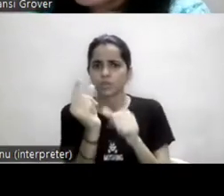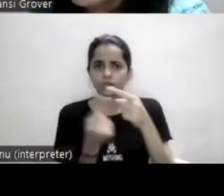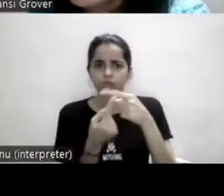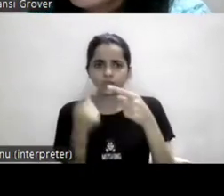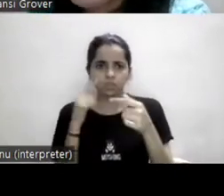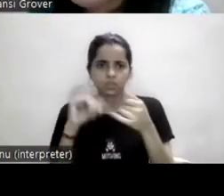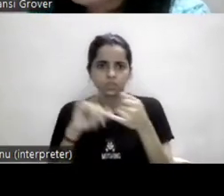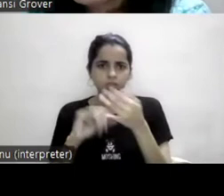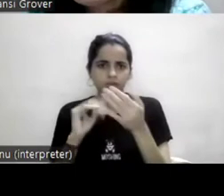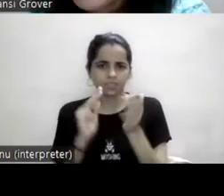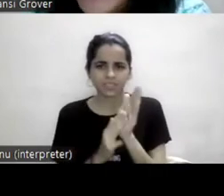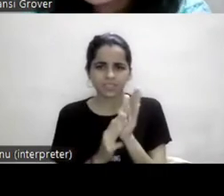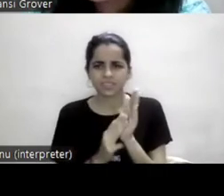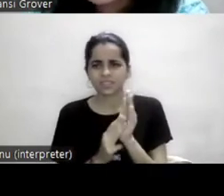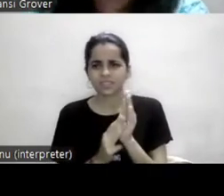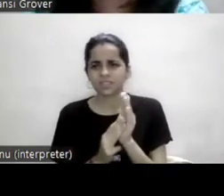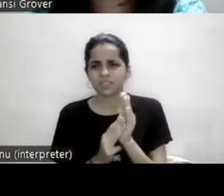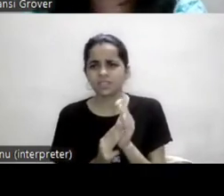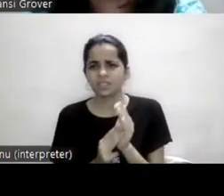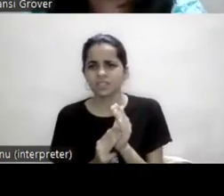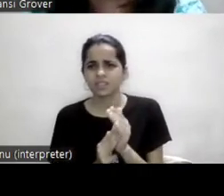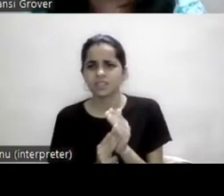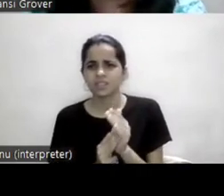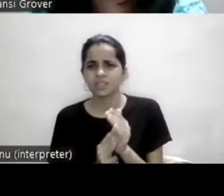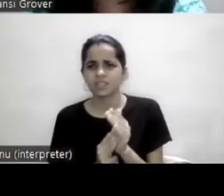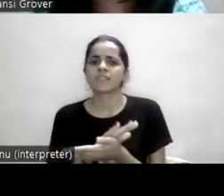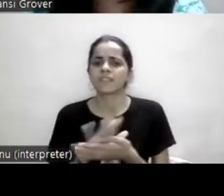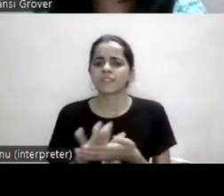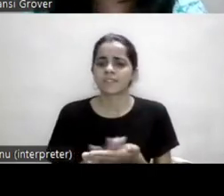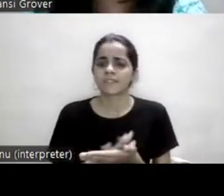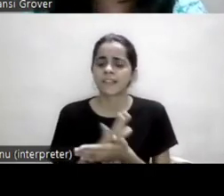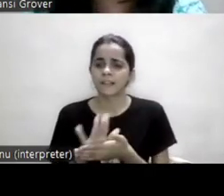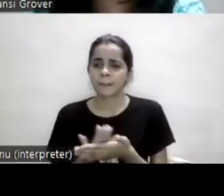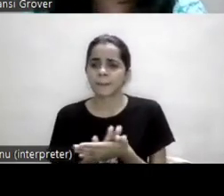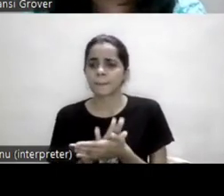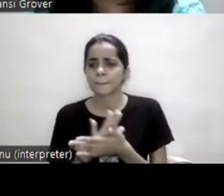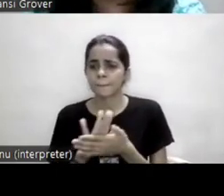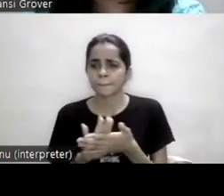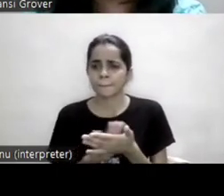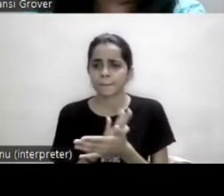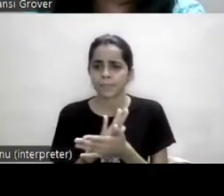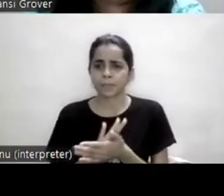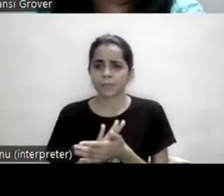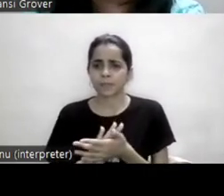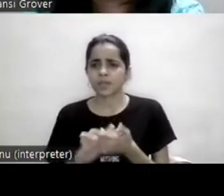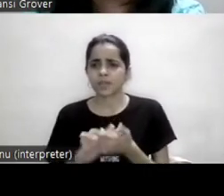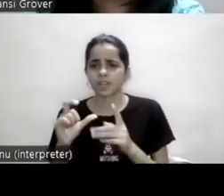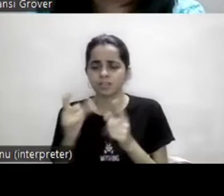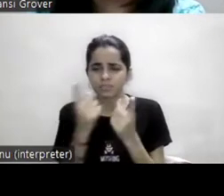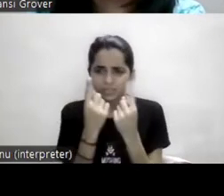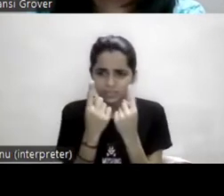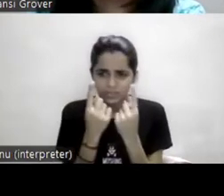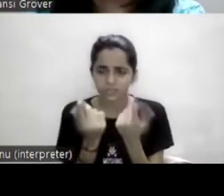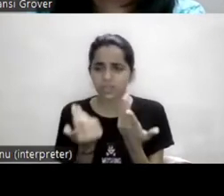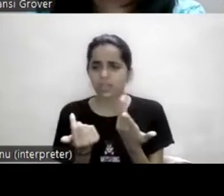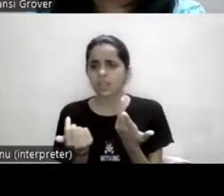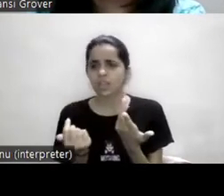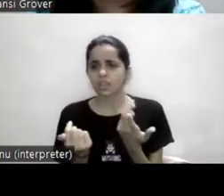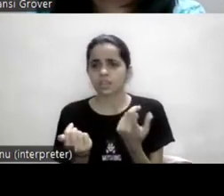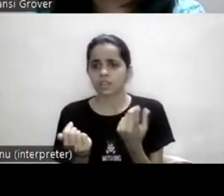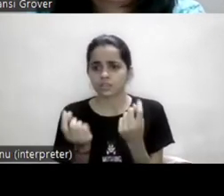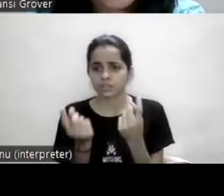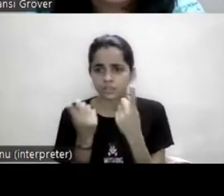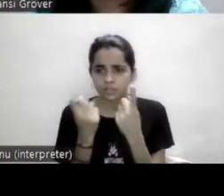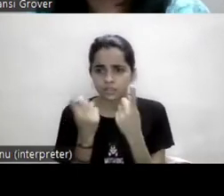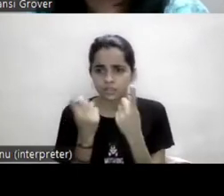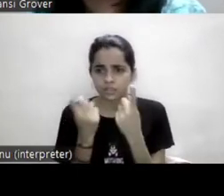you know, and it's a very contemporary, you know, diagnose being, you know, somebody who, you know,